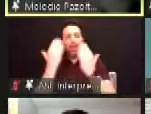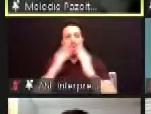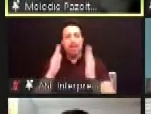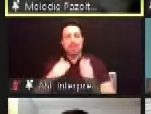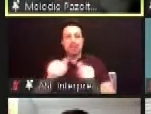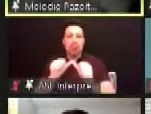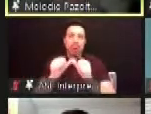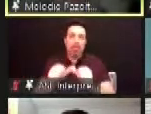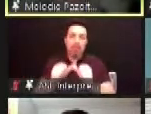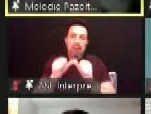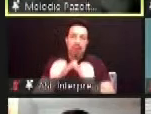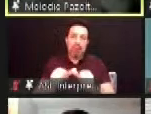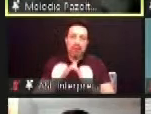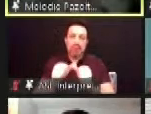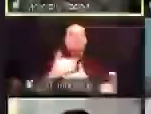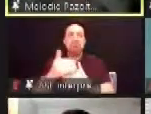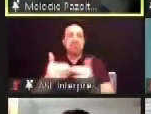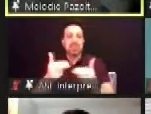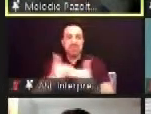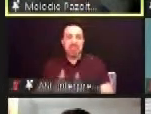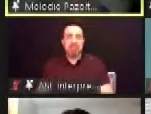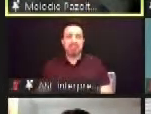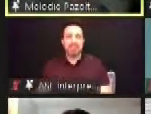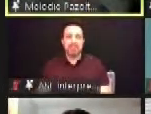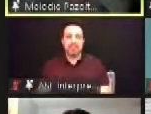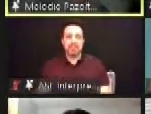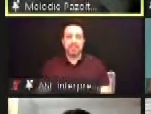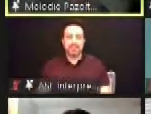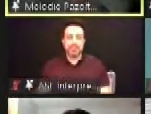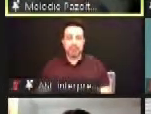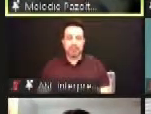chronically homeless? Next slide, please.